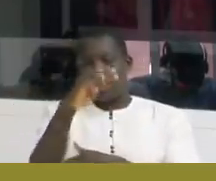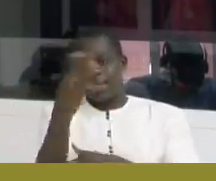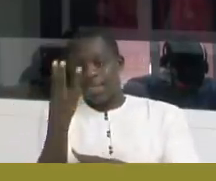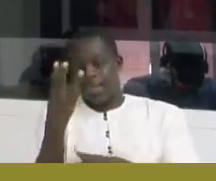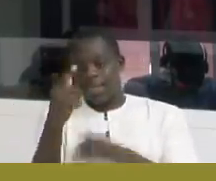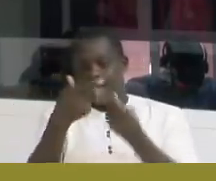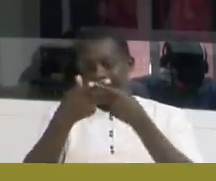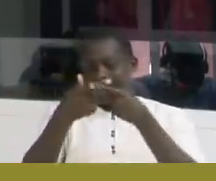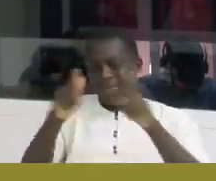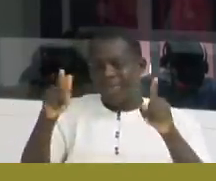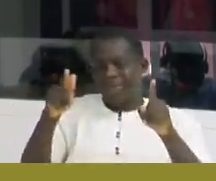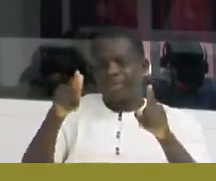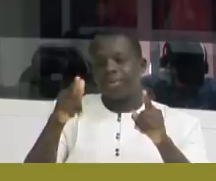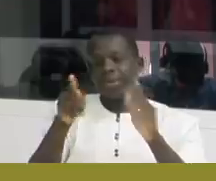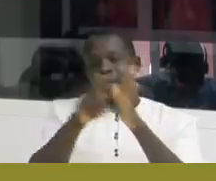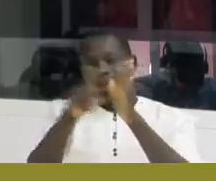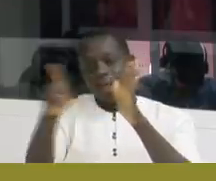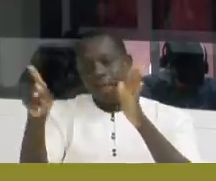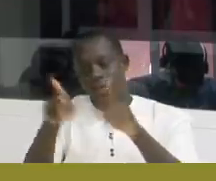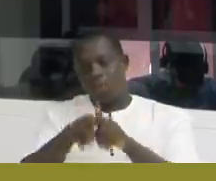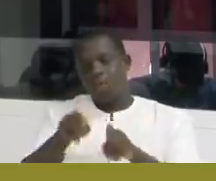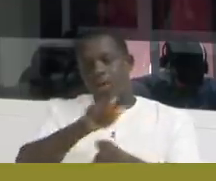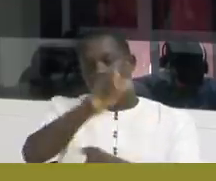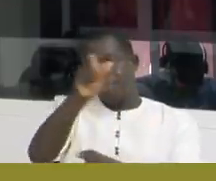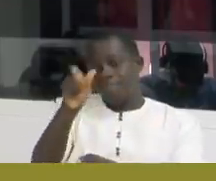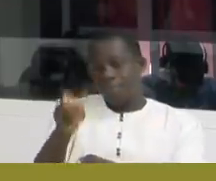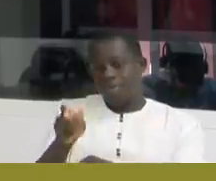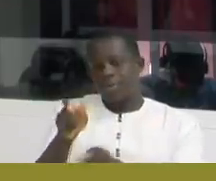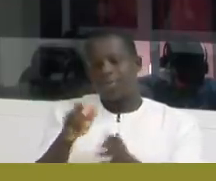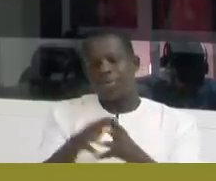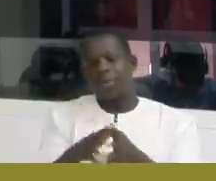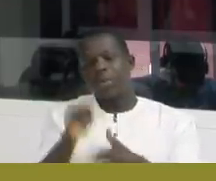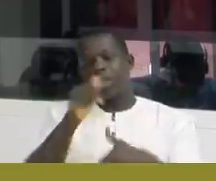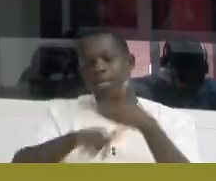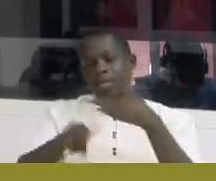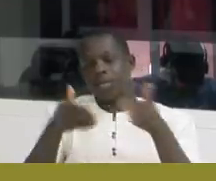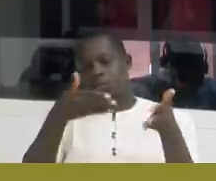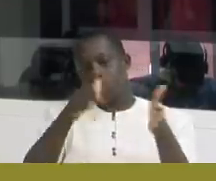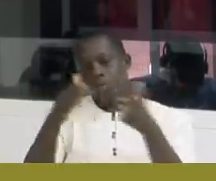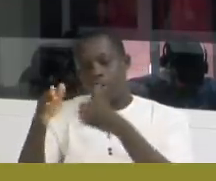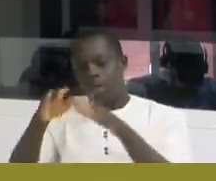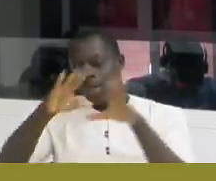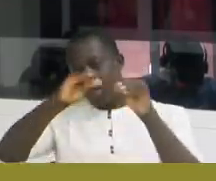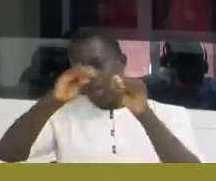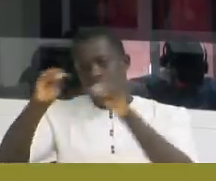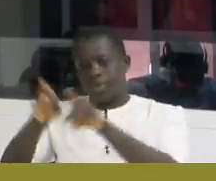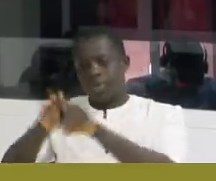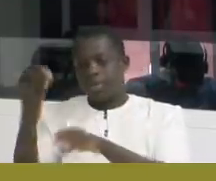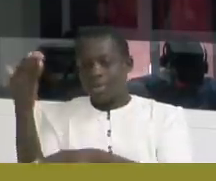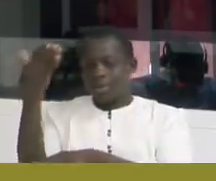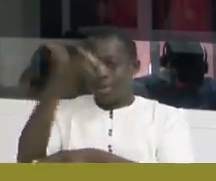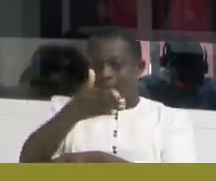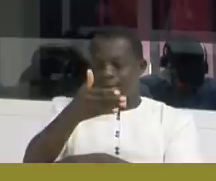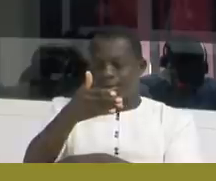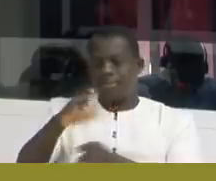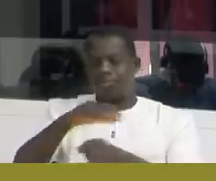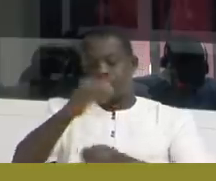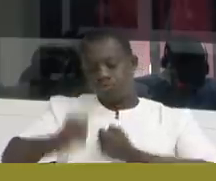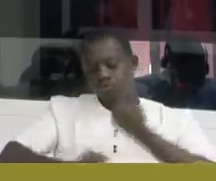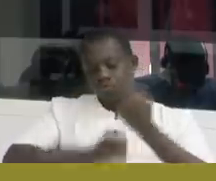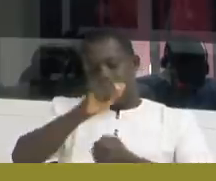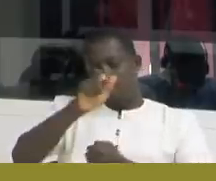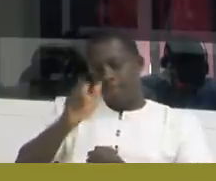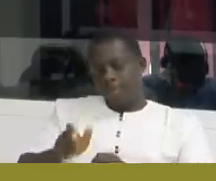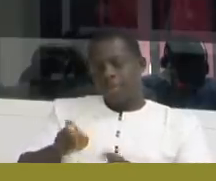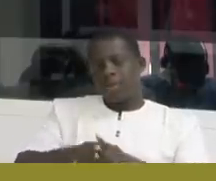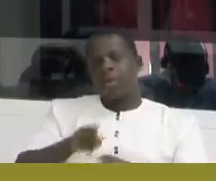types of participants in this process, the direct victim, the